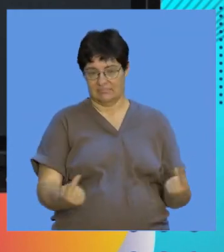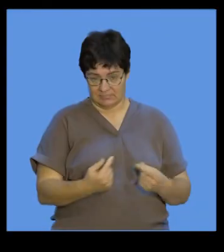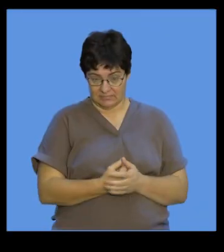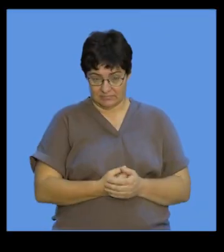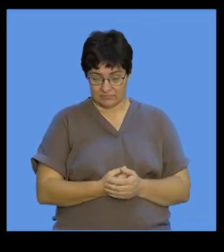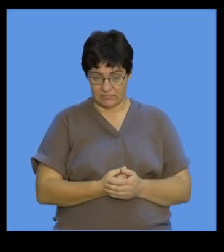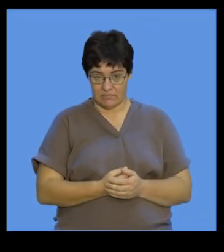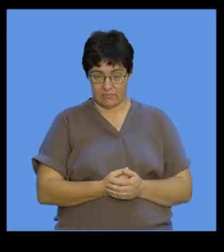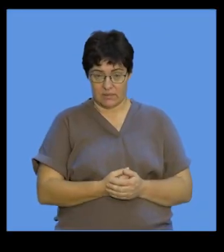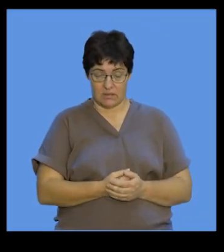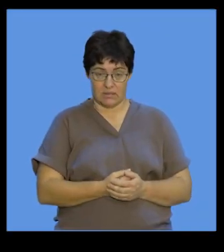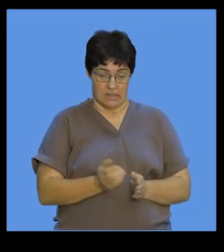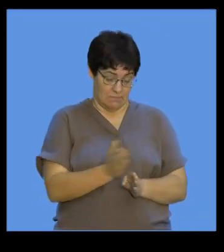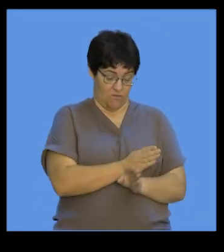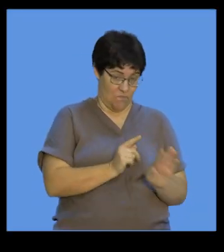Afterwards,